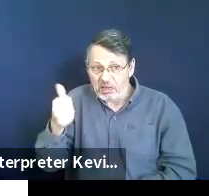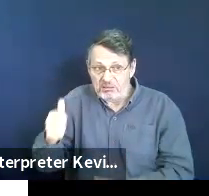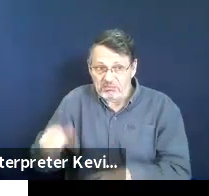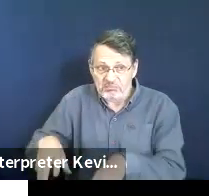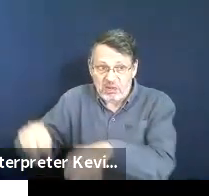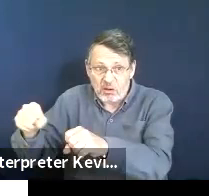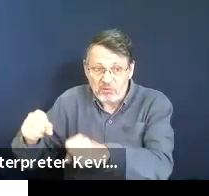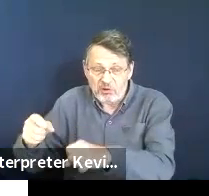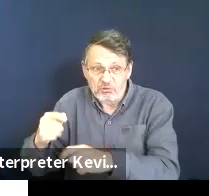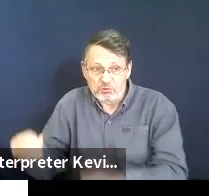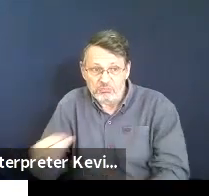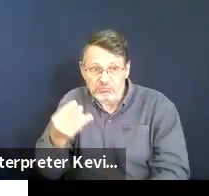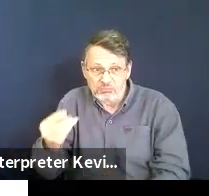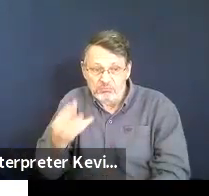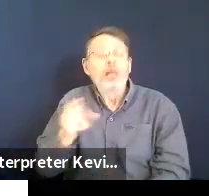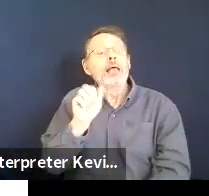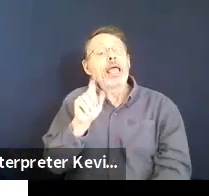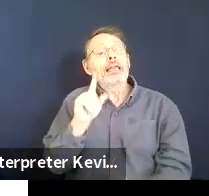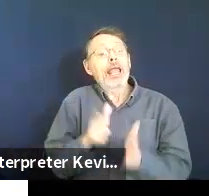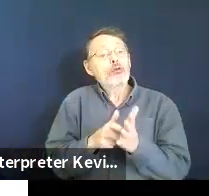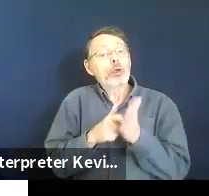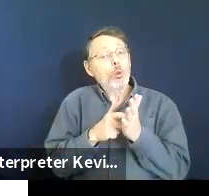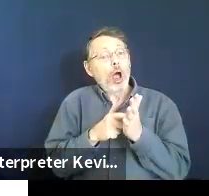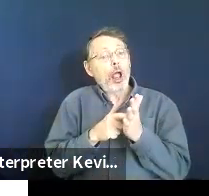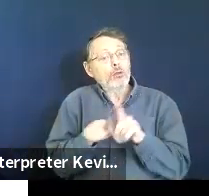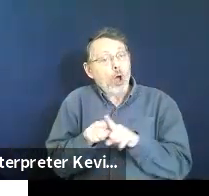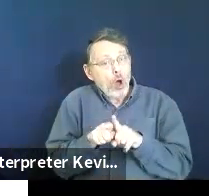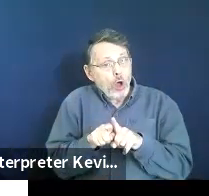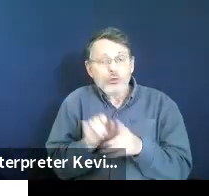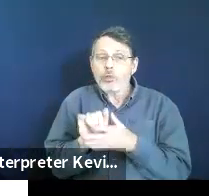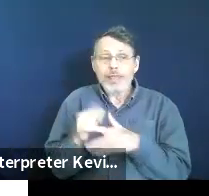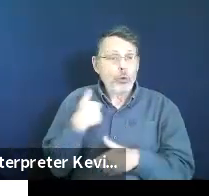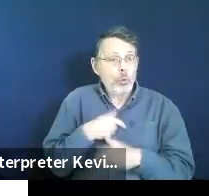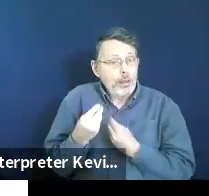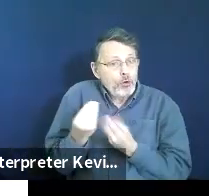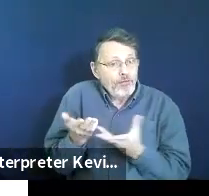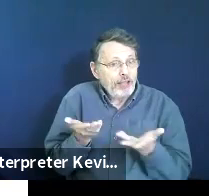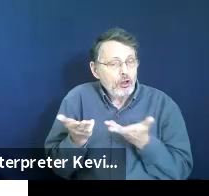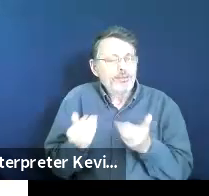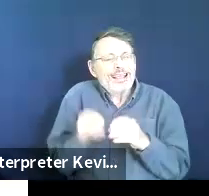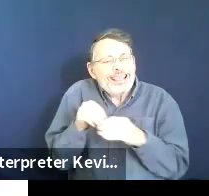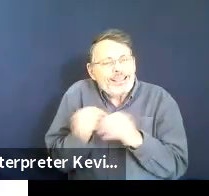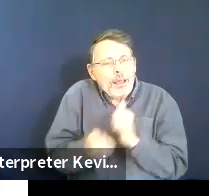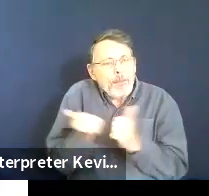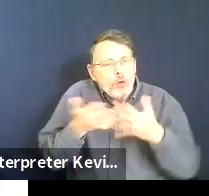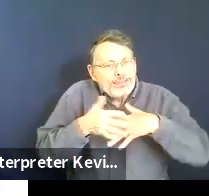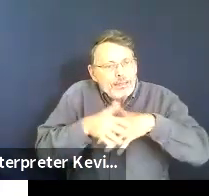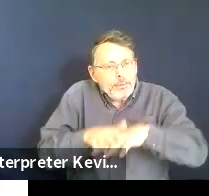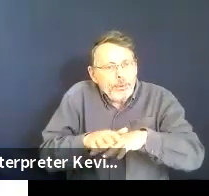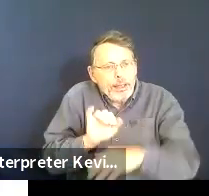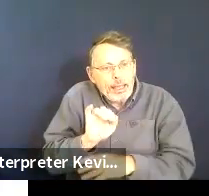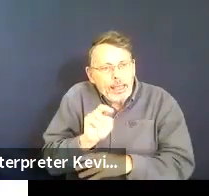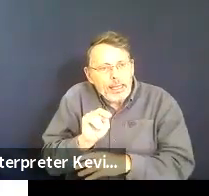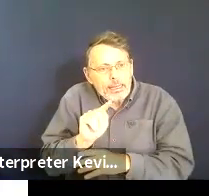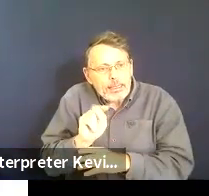So the ADA also requires that services be provided in the most integrated setting. This is